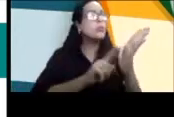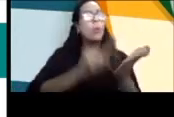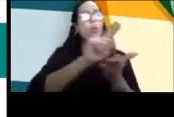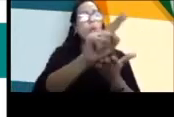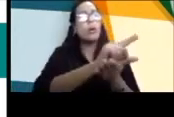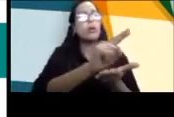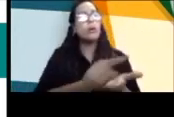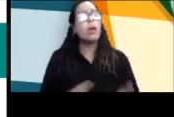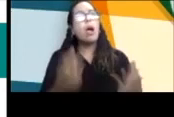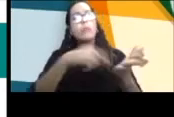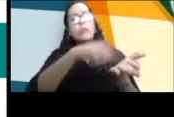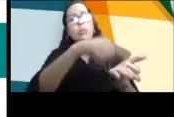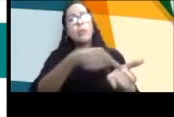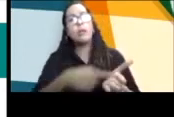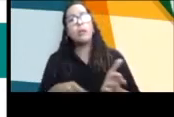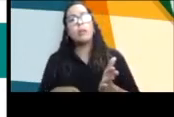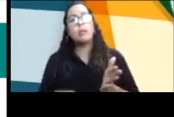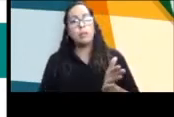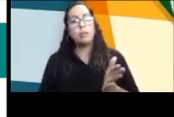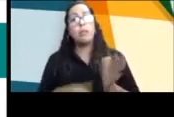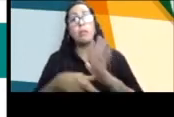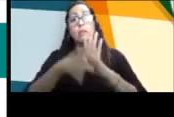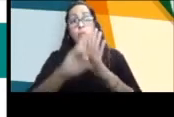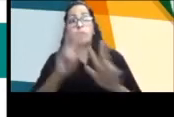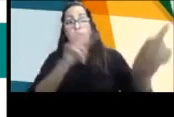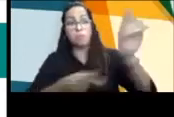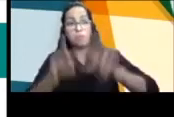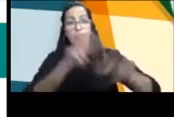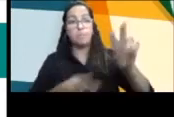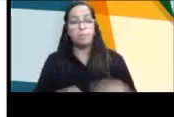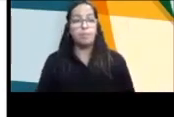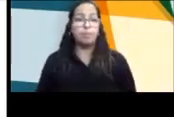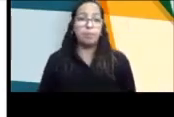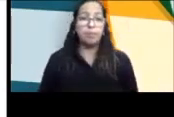PRDOH review and compliance oversight.